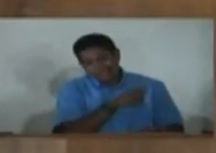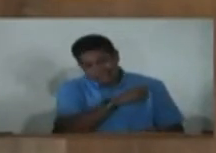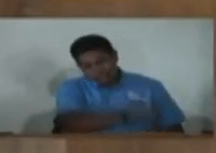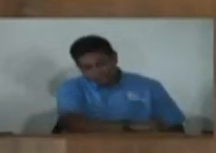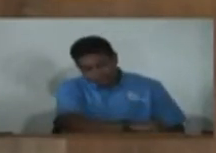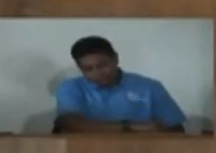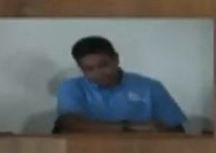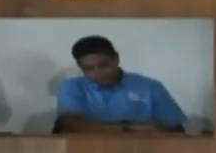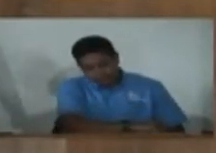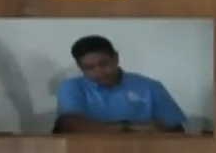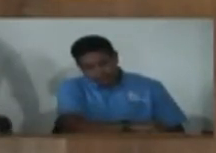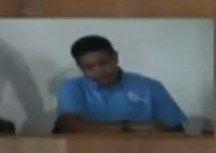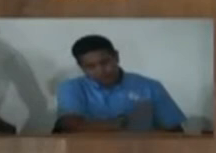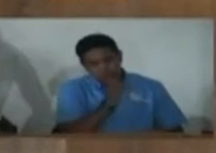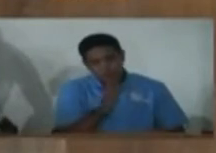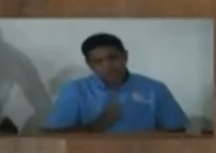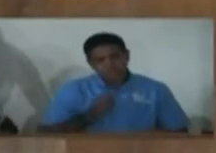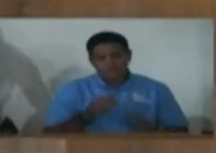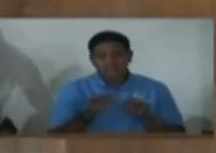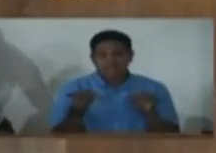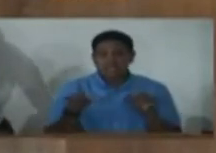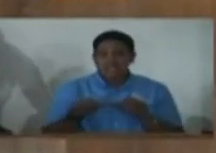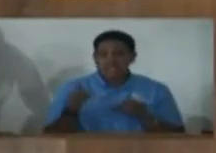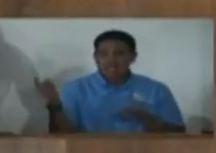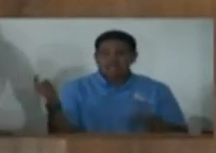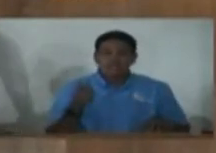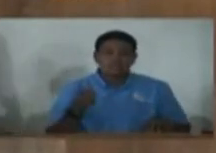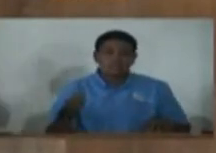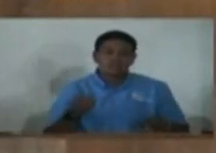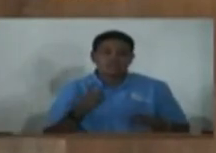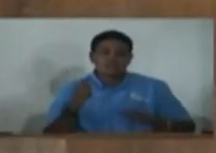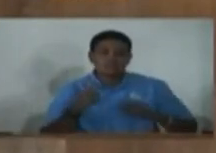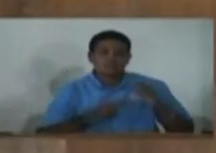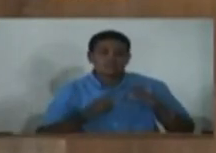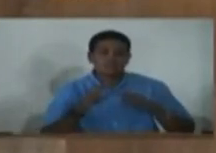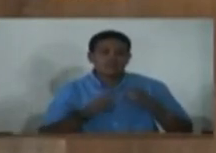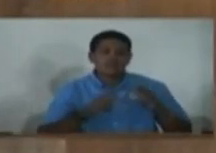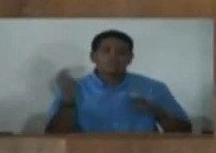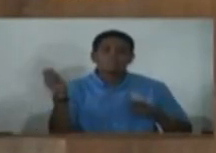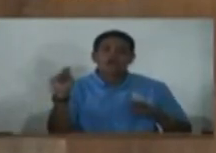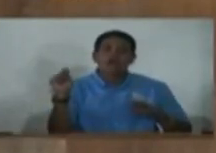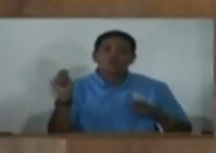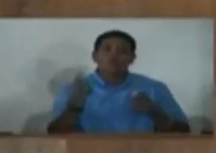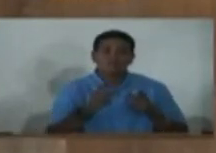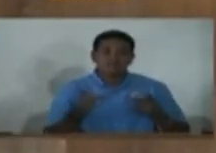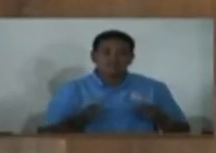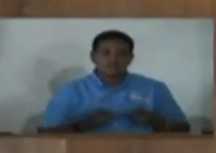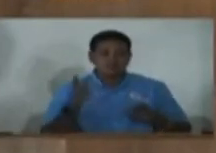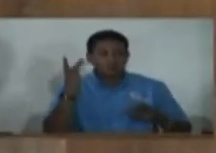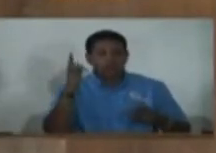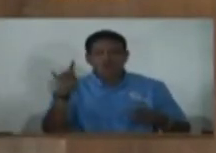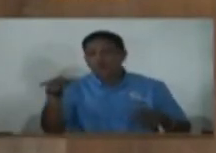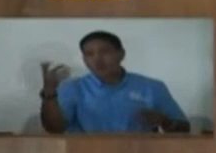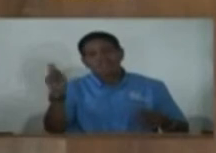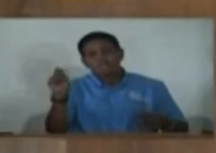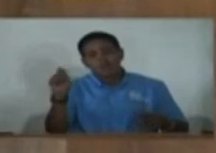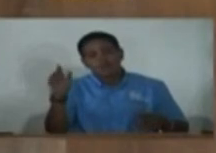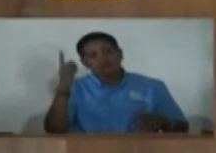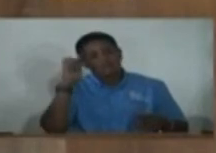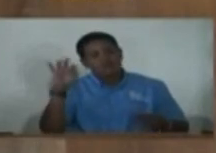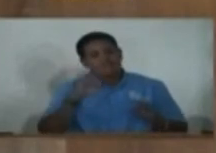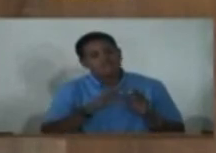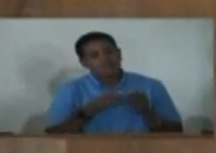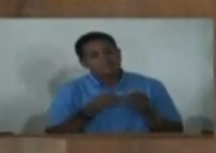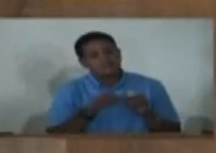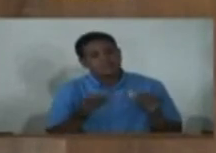who lives in a yard, and she's building a bathroom facility, because there isn't one for her and her family in the